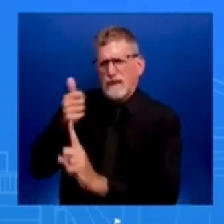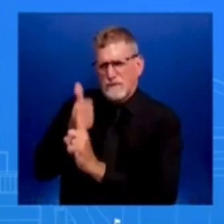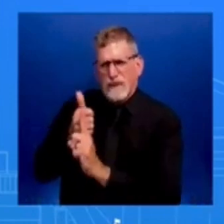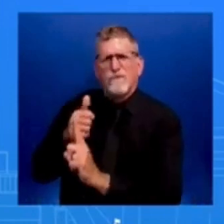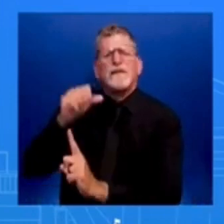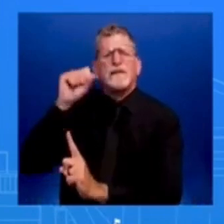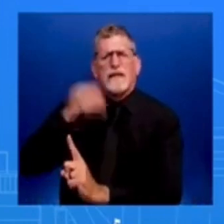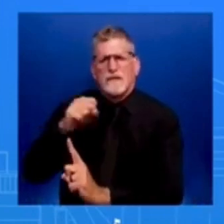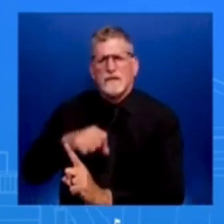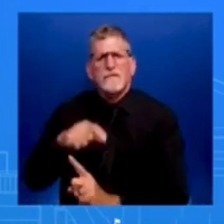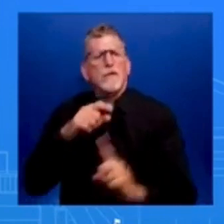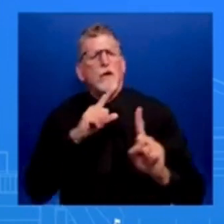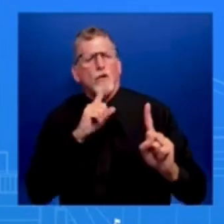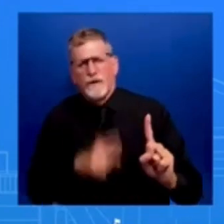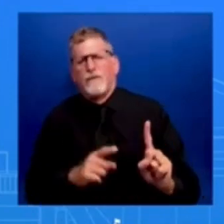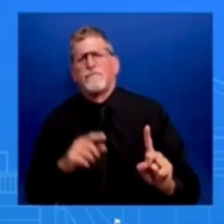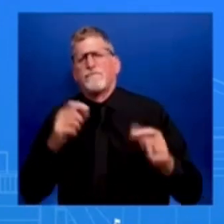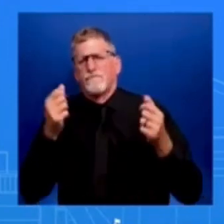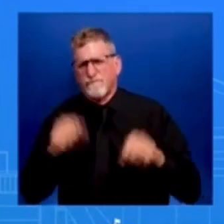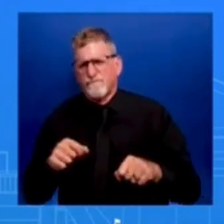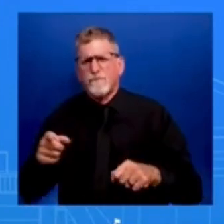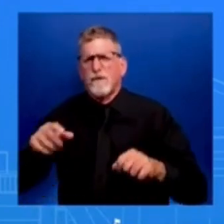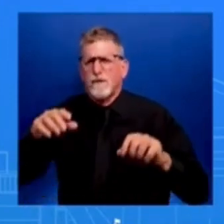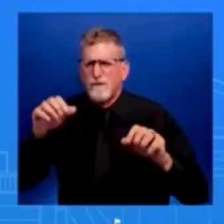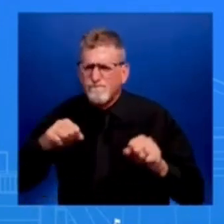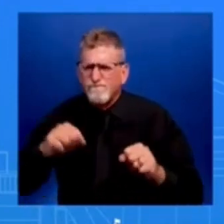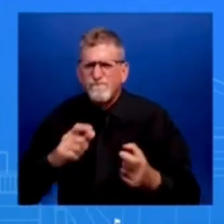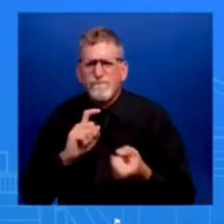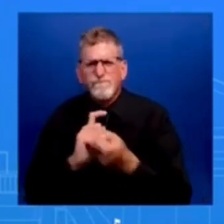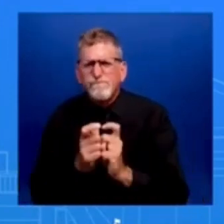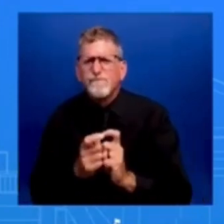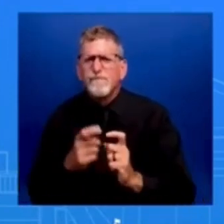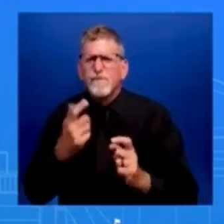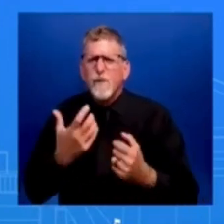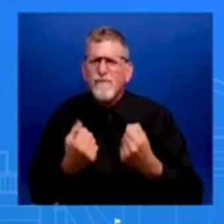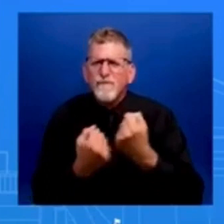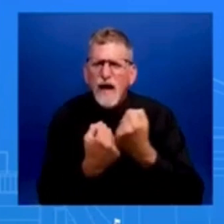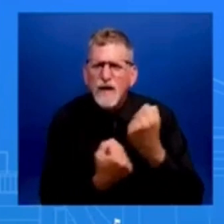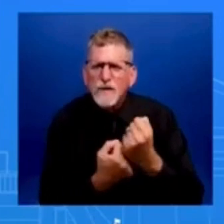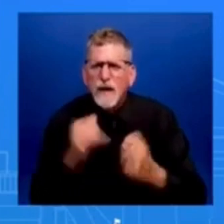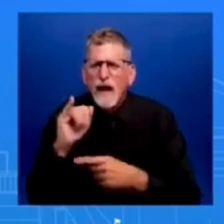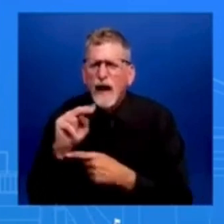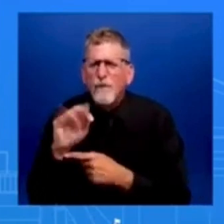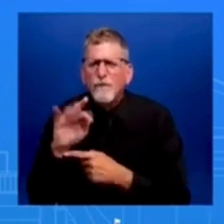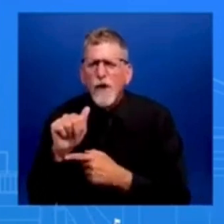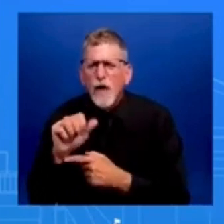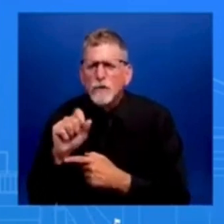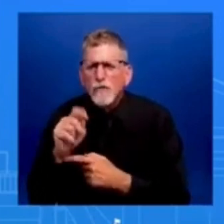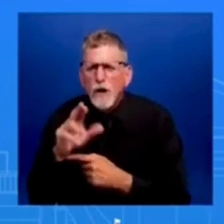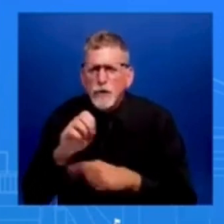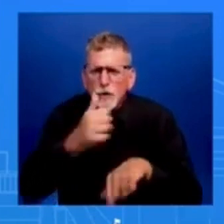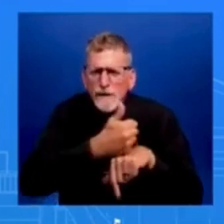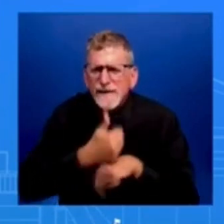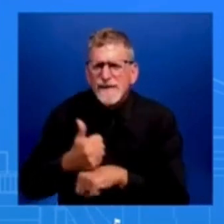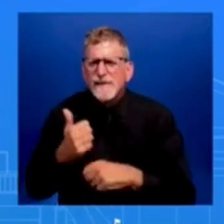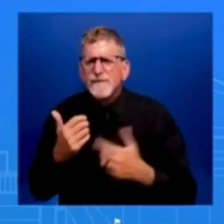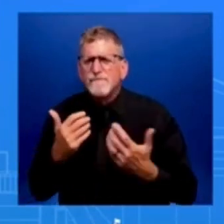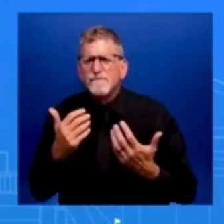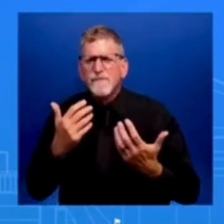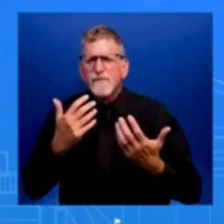with the bipartisan infrastructure law and also the Inflation Reduction Act on electric vehicles across the country, making sure that it's available to